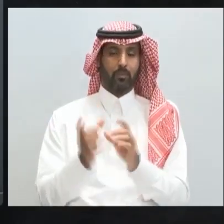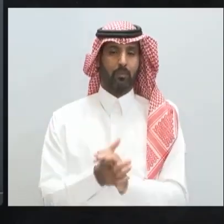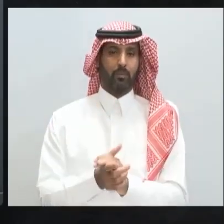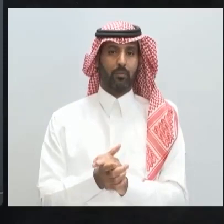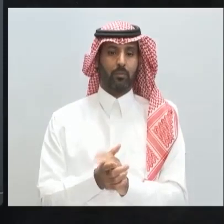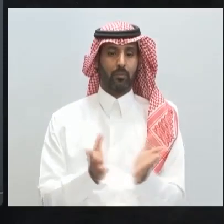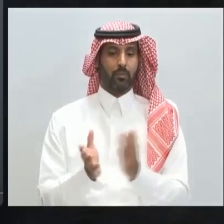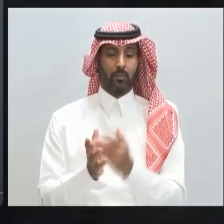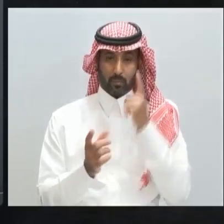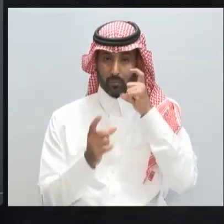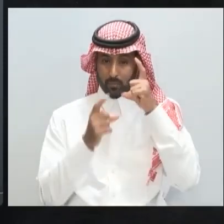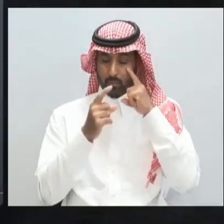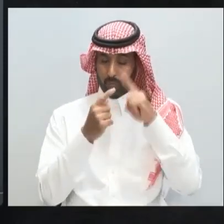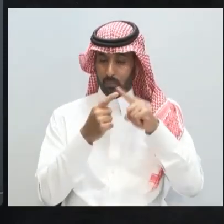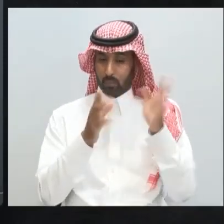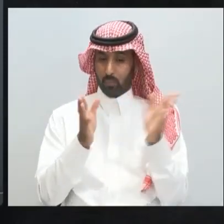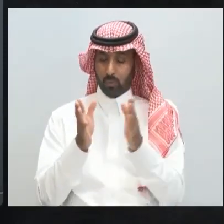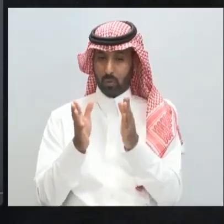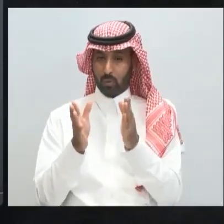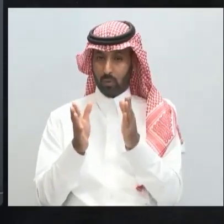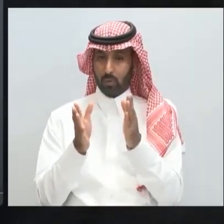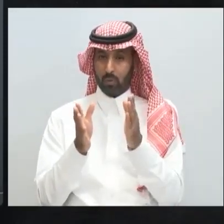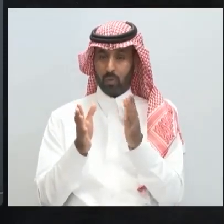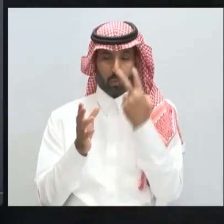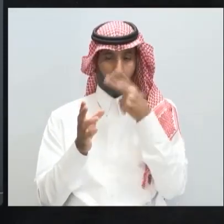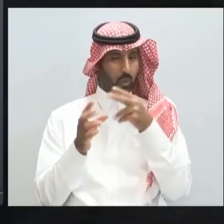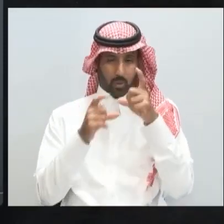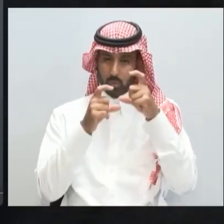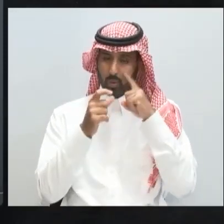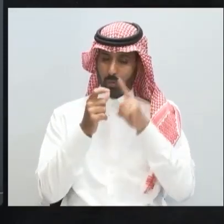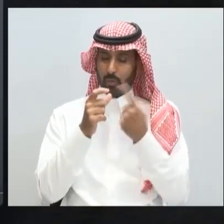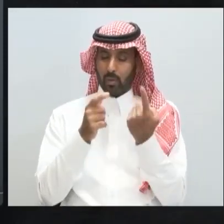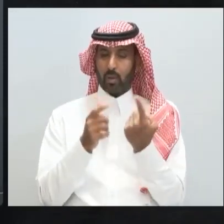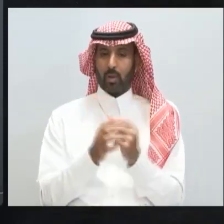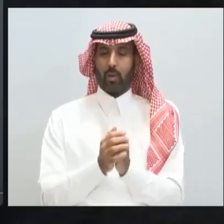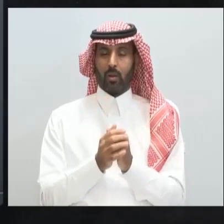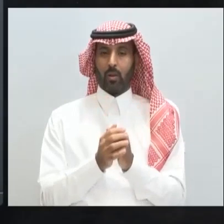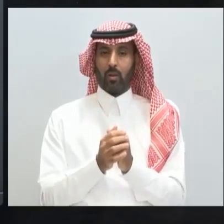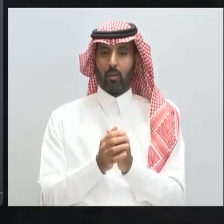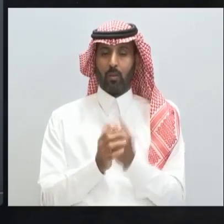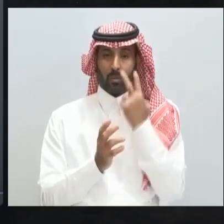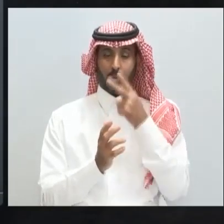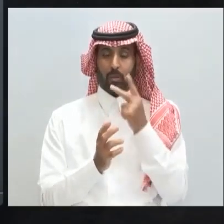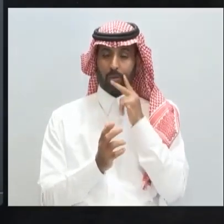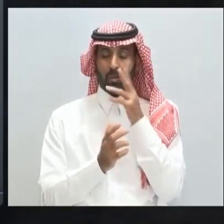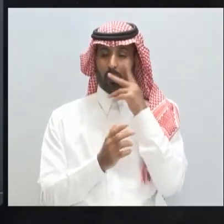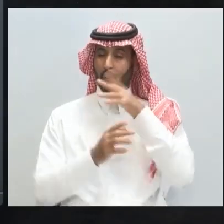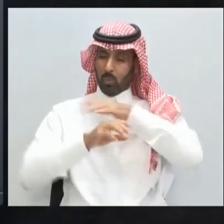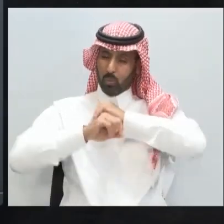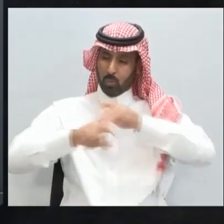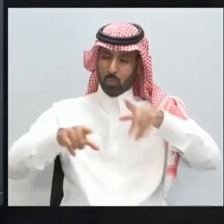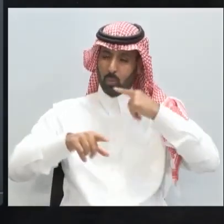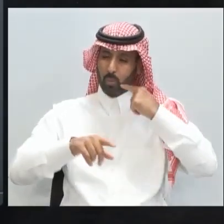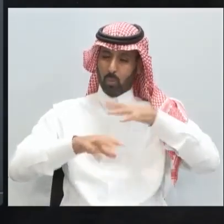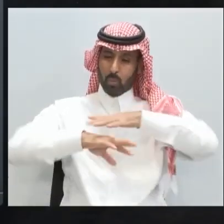about? For example, in this picture here, what do you see here? Yes, you see the desert